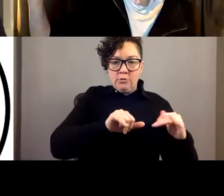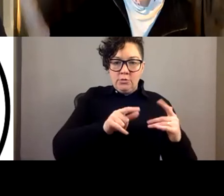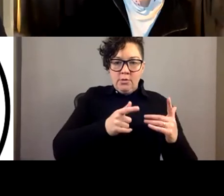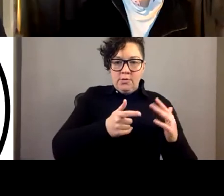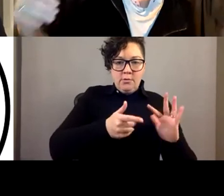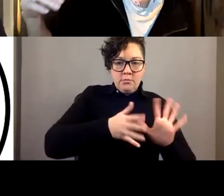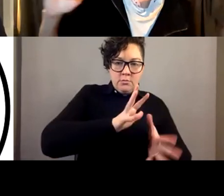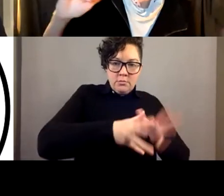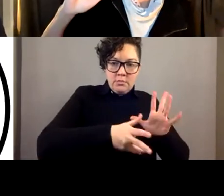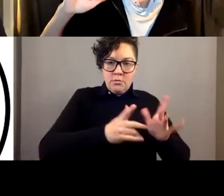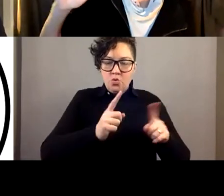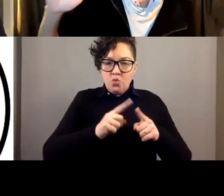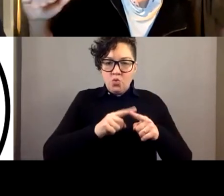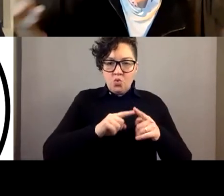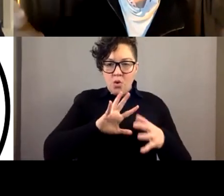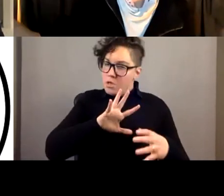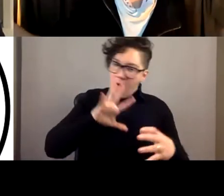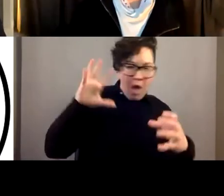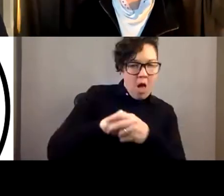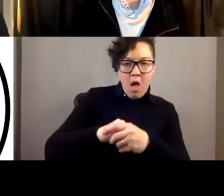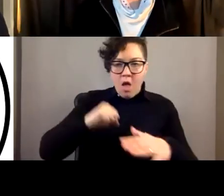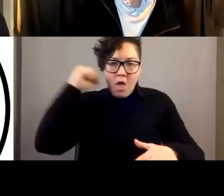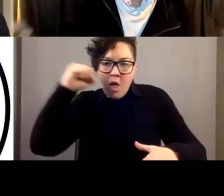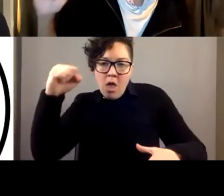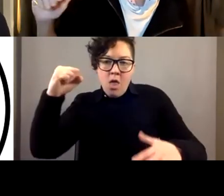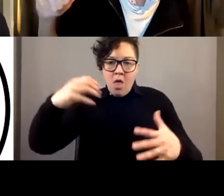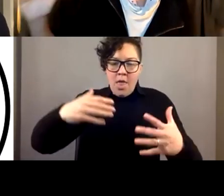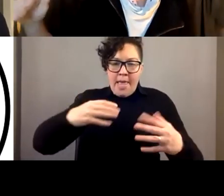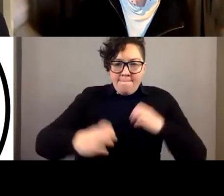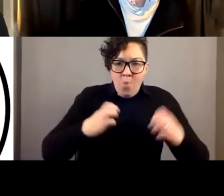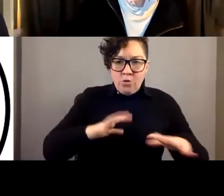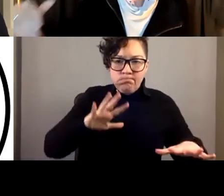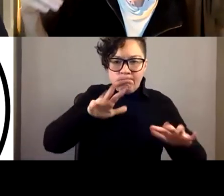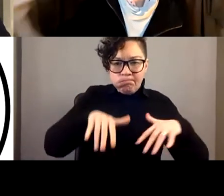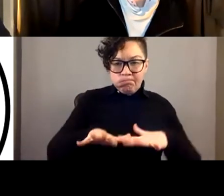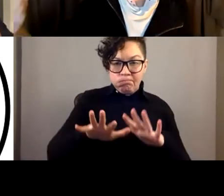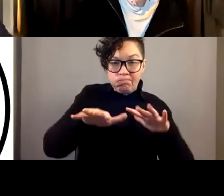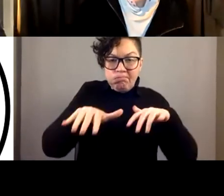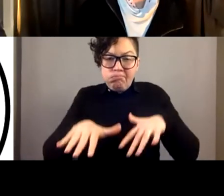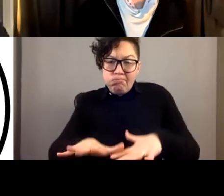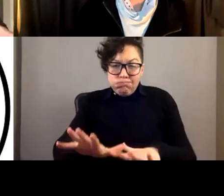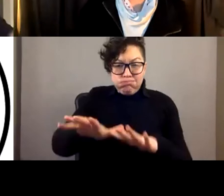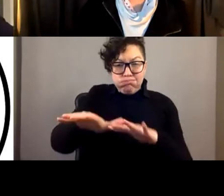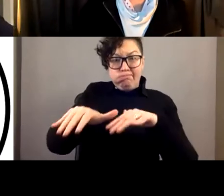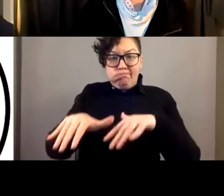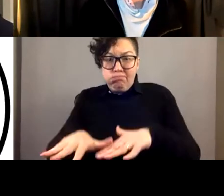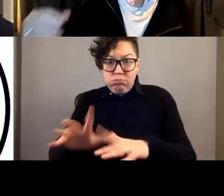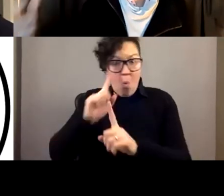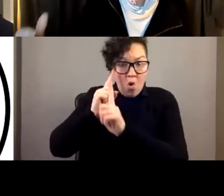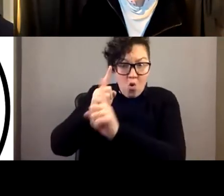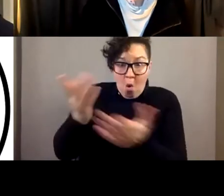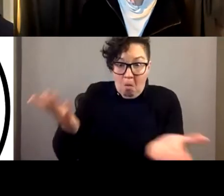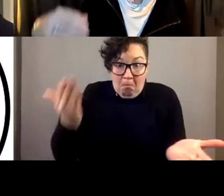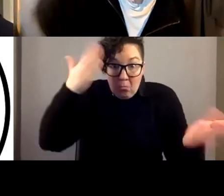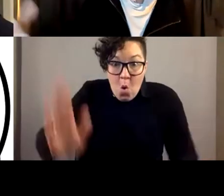emotional roller, people were riding an emotional wave. I don't know if everybody there really knew what their object was. And that's